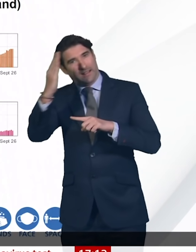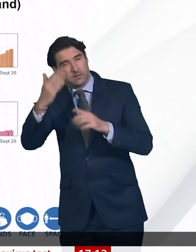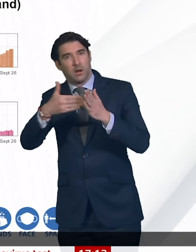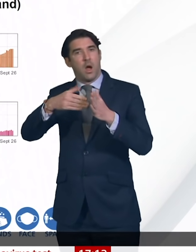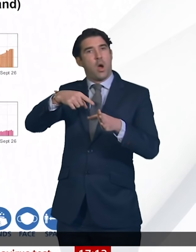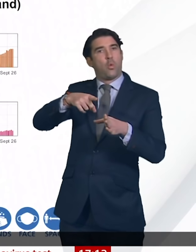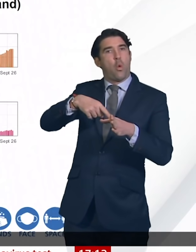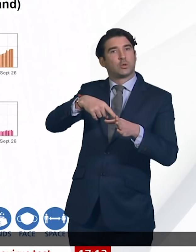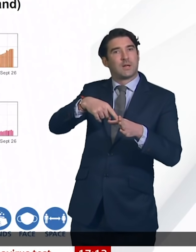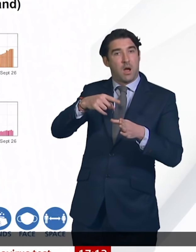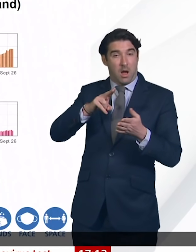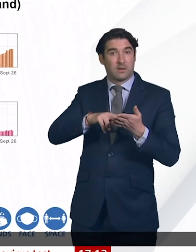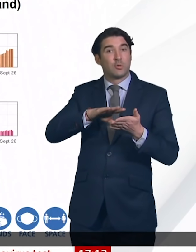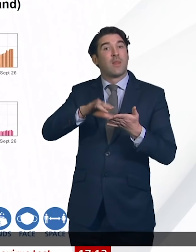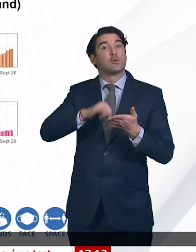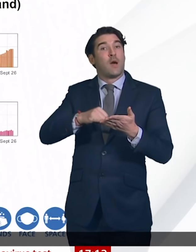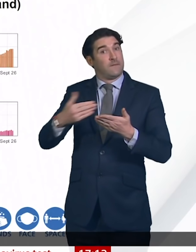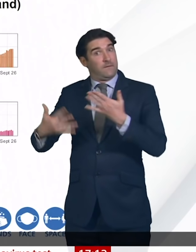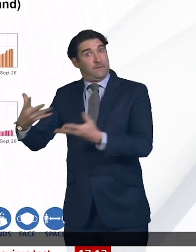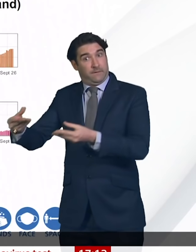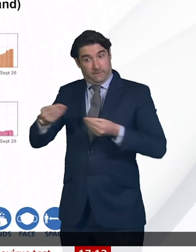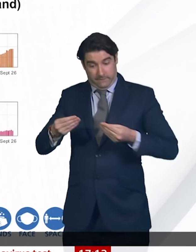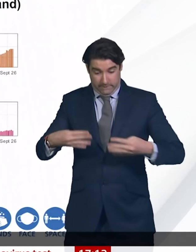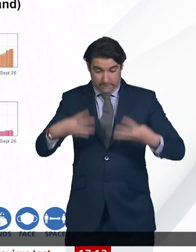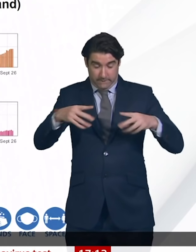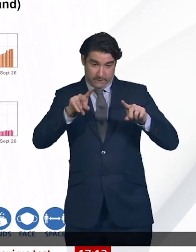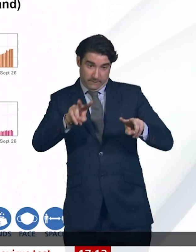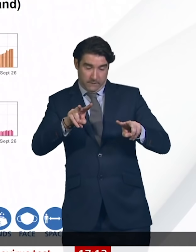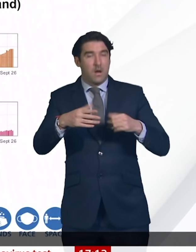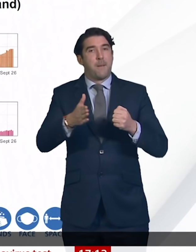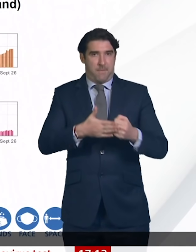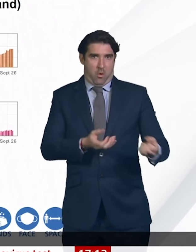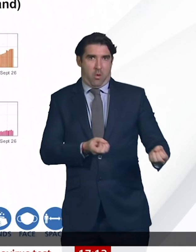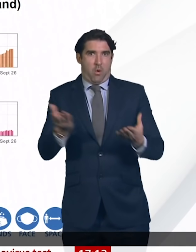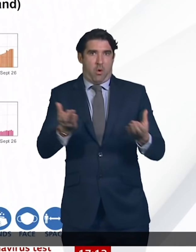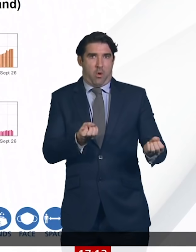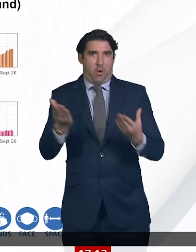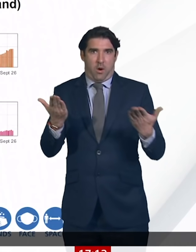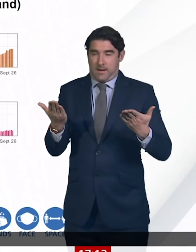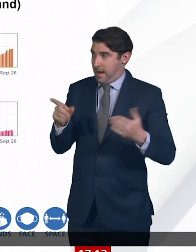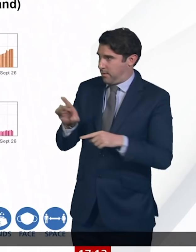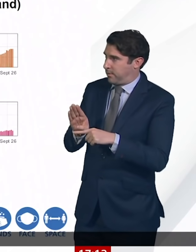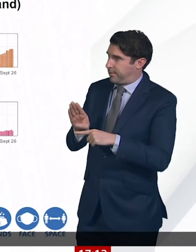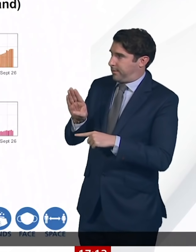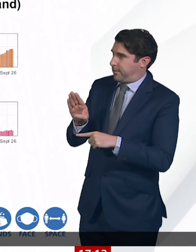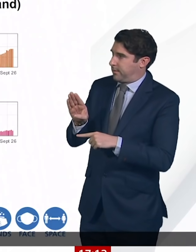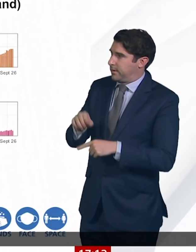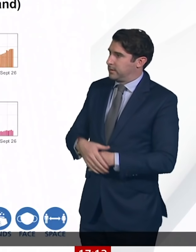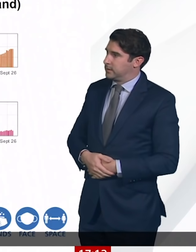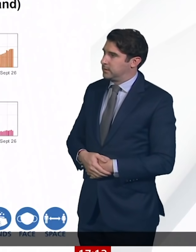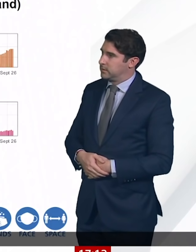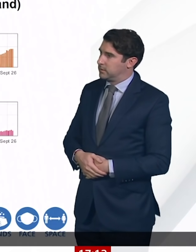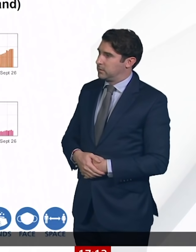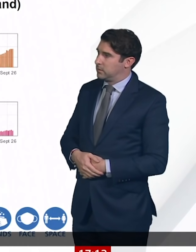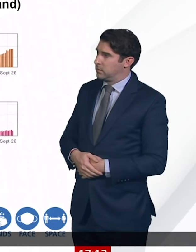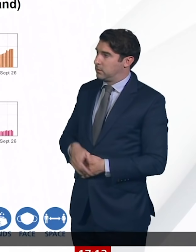data show that the rates of hospitalisation are now climbing steadily. They're at a much lower level than they were at the beginning